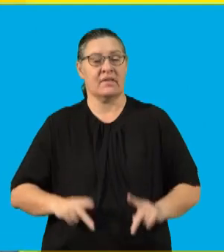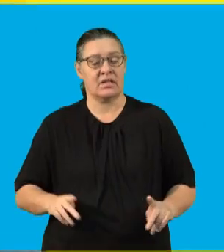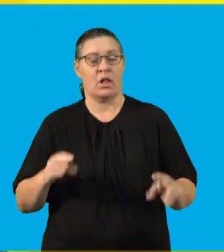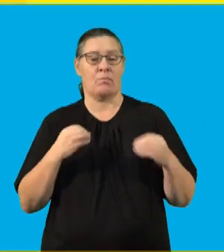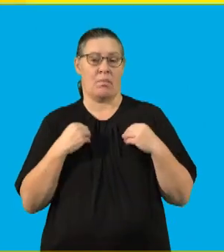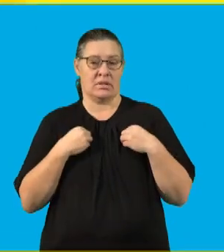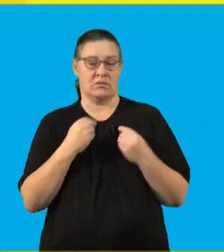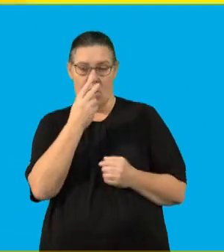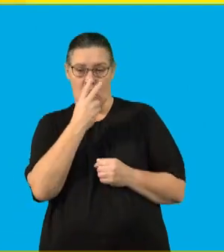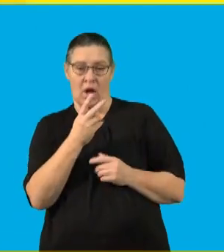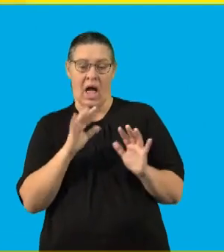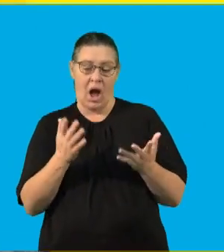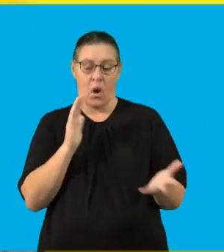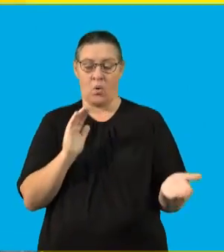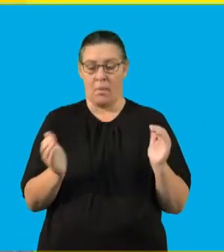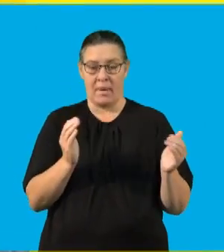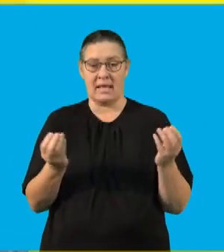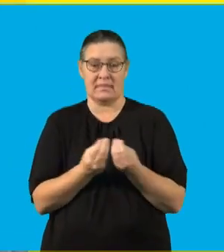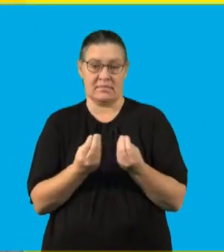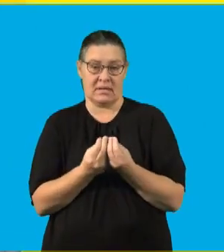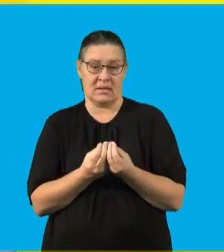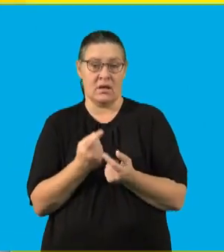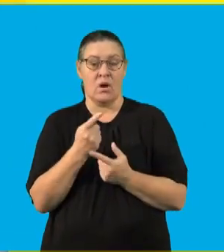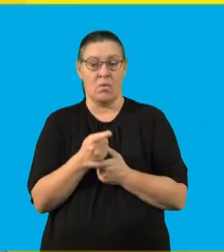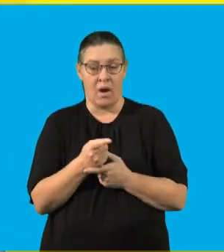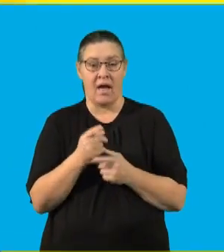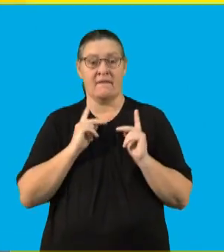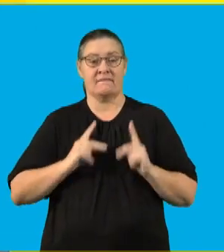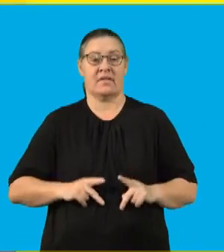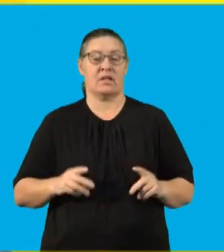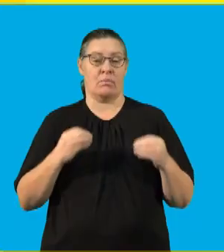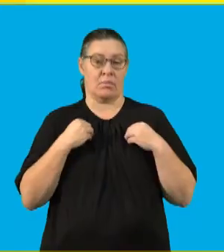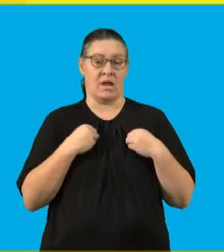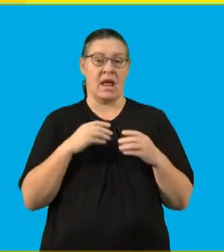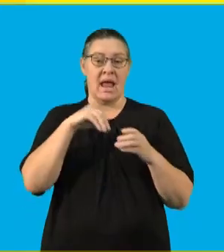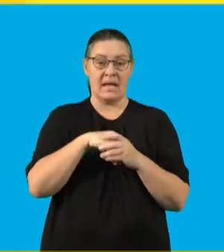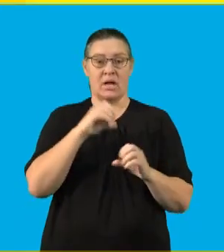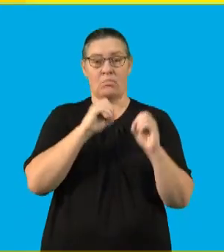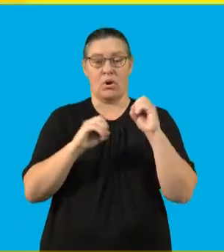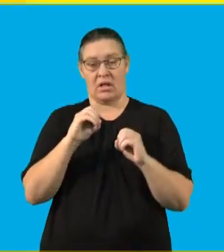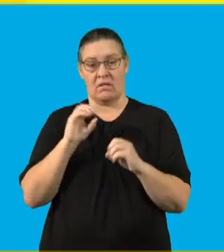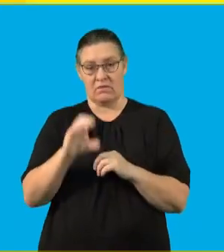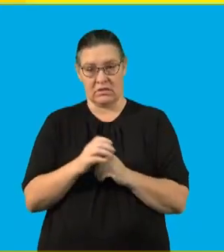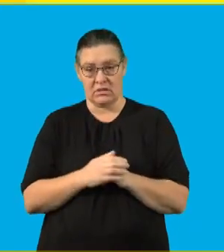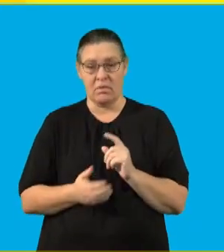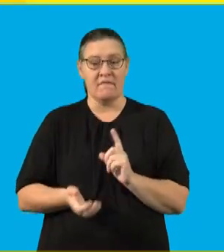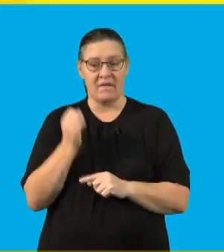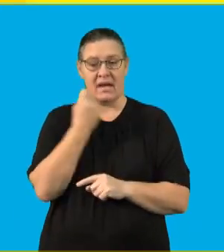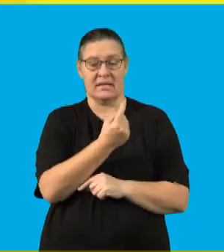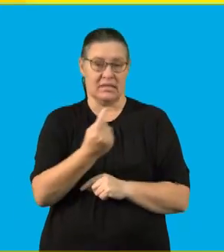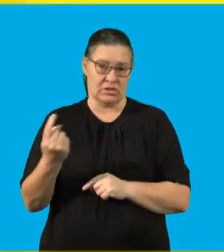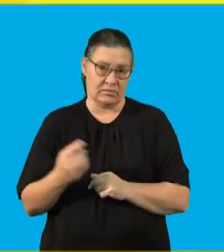to compare substances with regards to the physical properties and the intermolecular forces that you find in each of these substances.